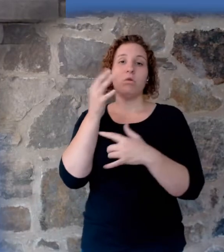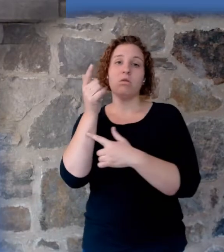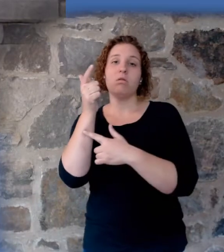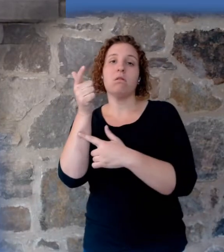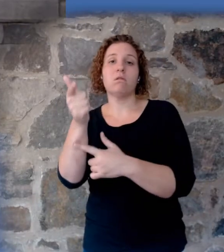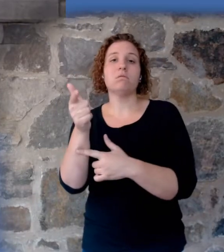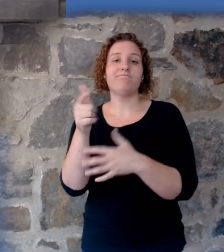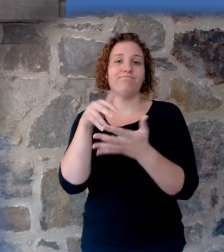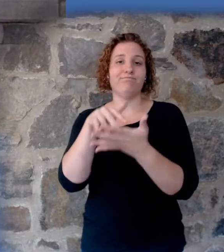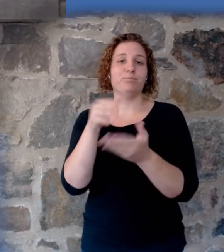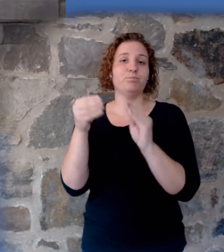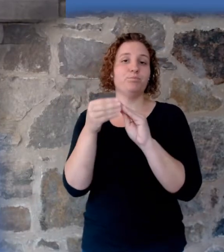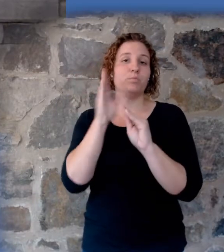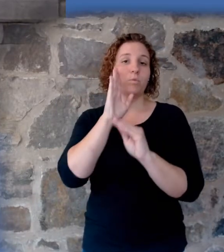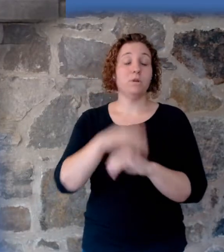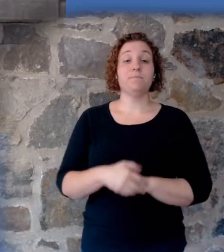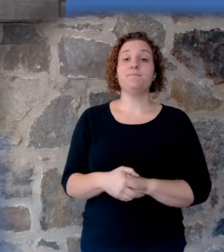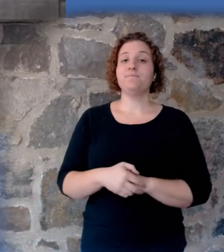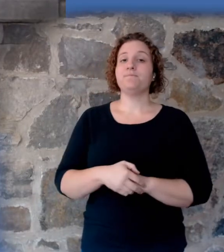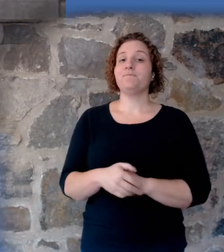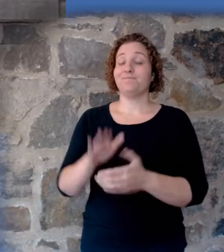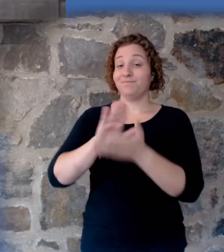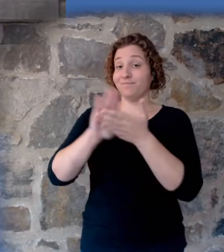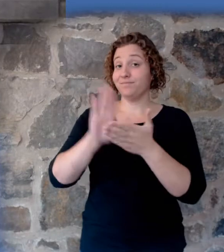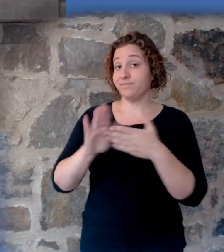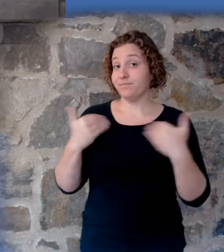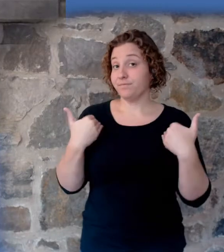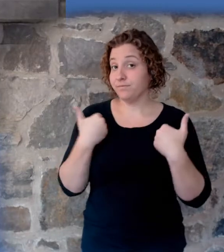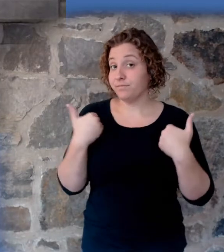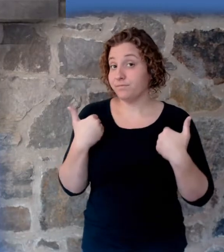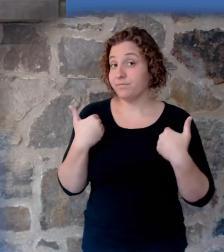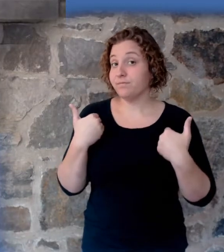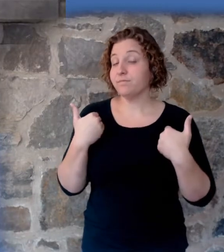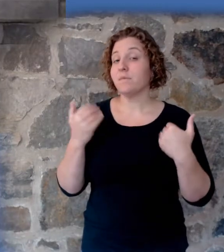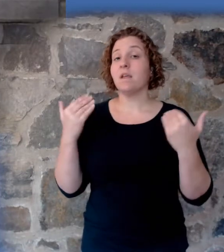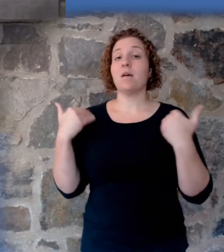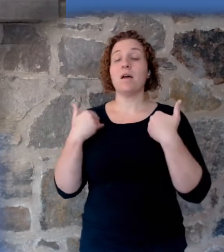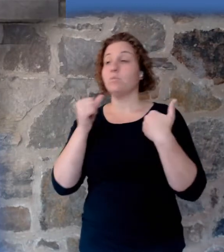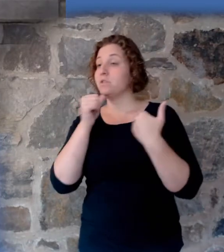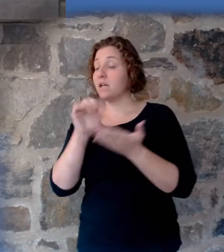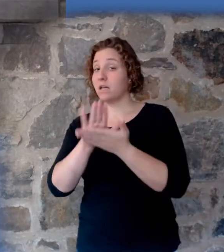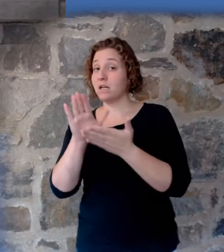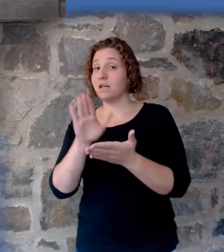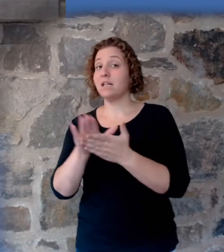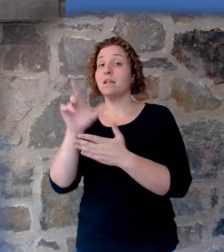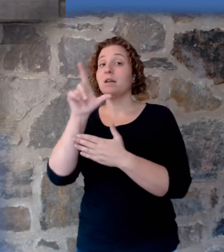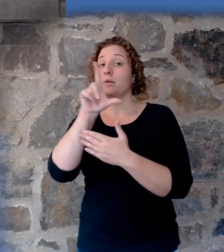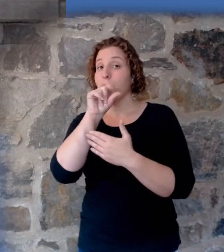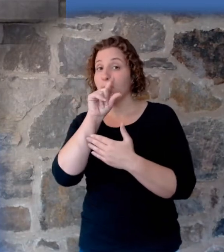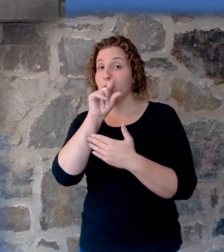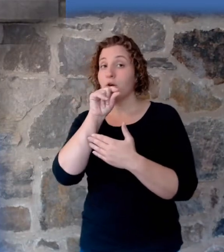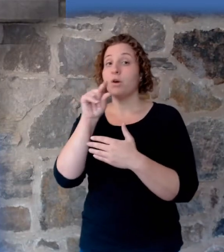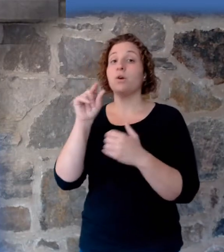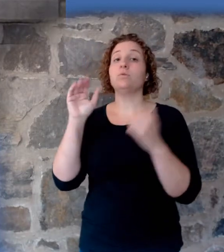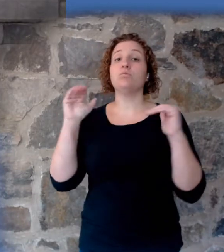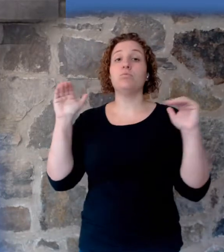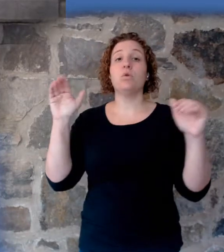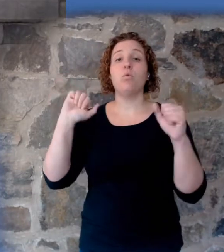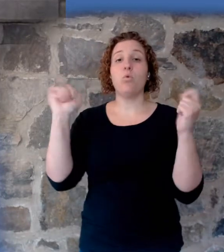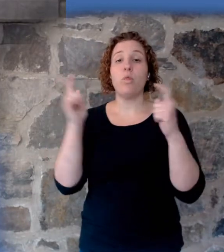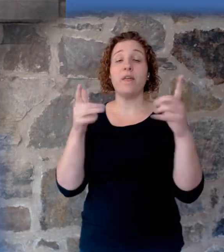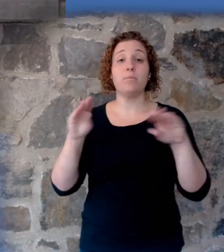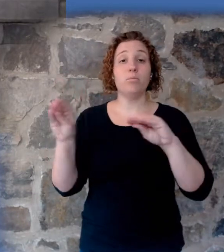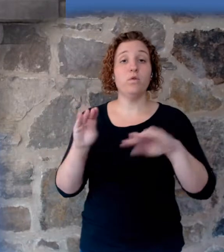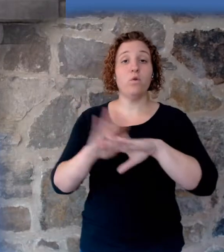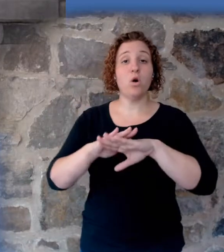Of clean beasts, verse 8, and of beasts that are not clean, of fowls, and of everything that creepeth upon the earth. There went in two and two